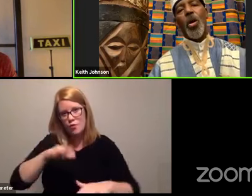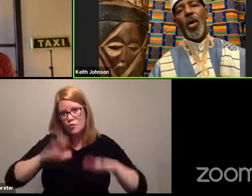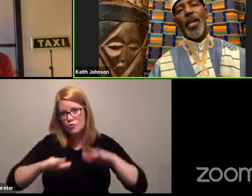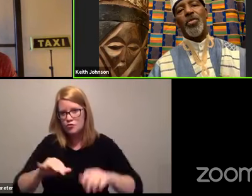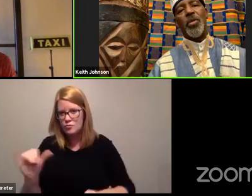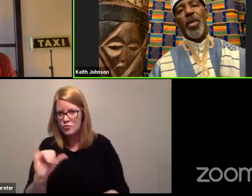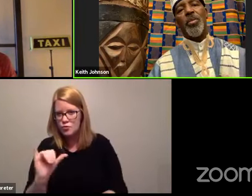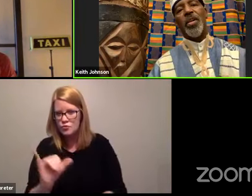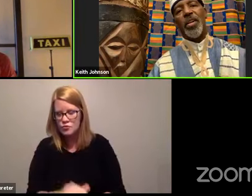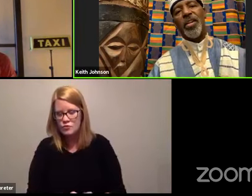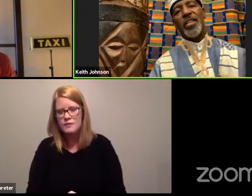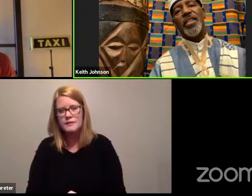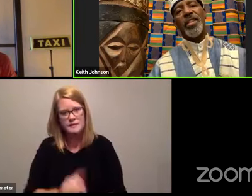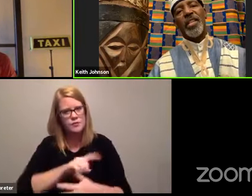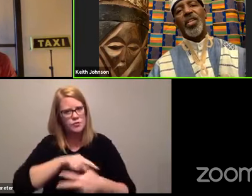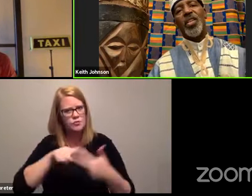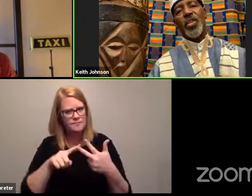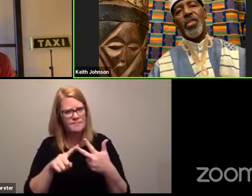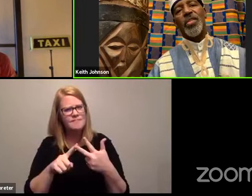So always remember